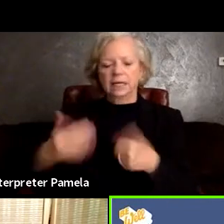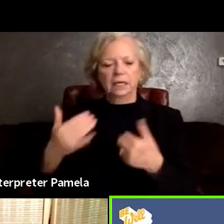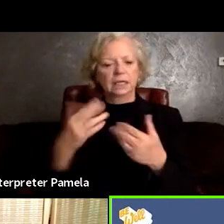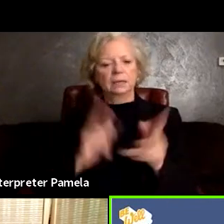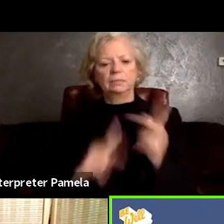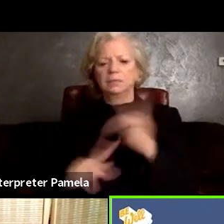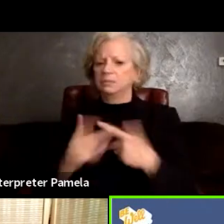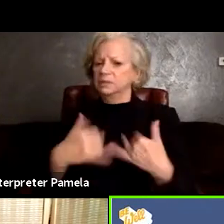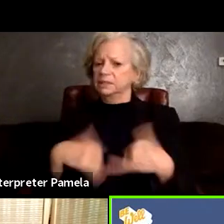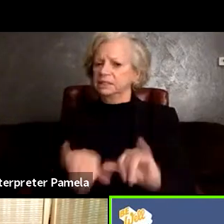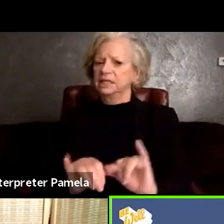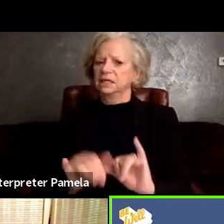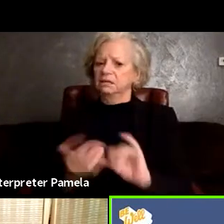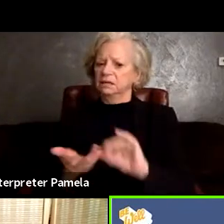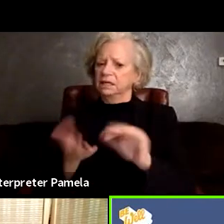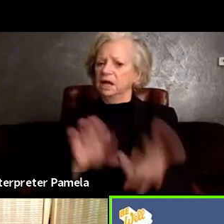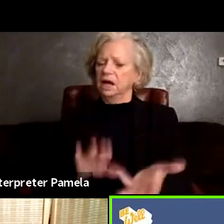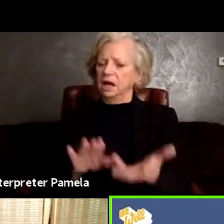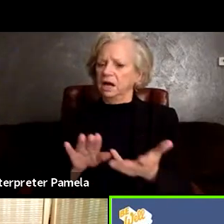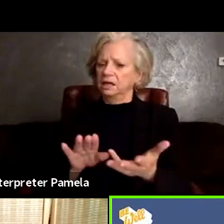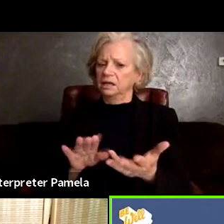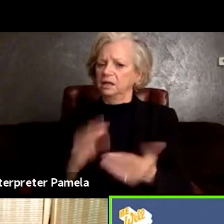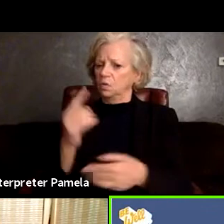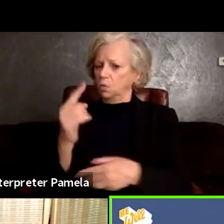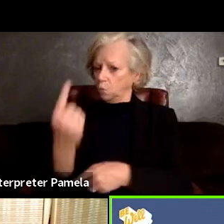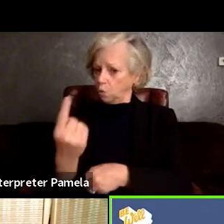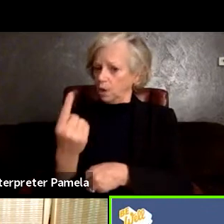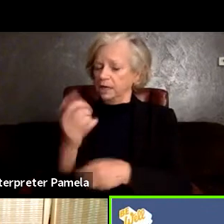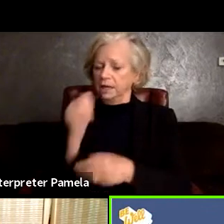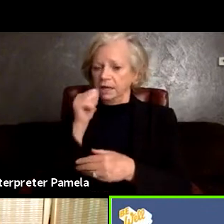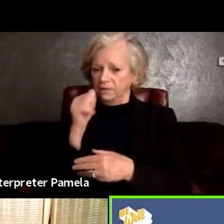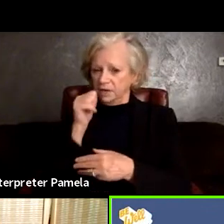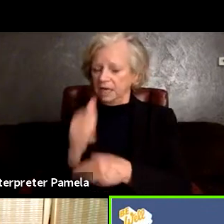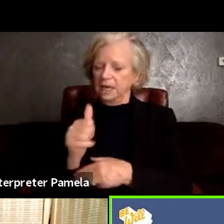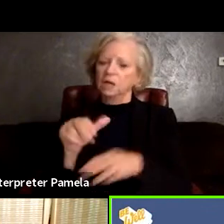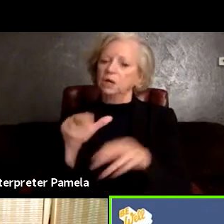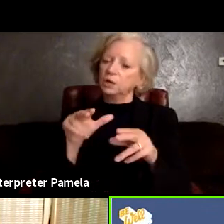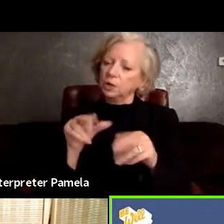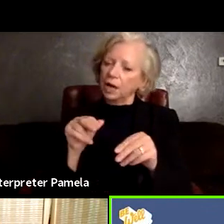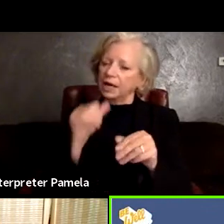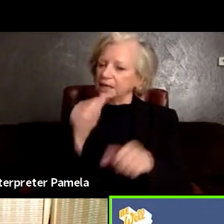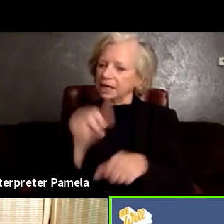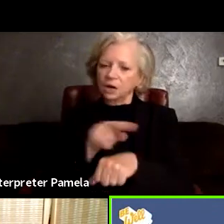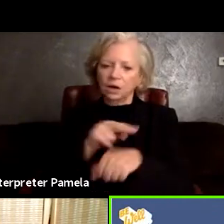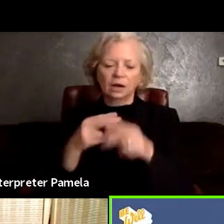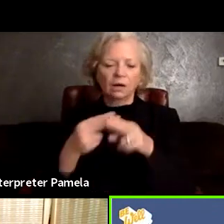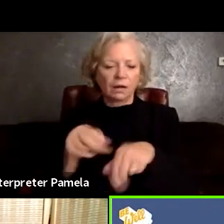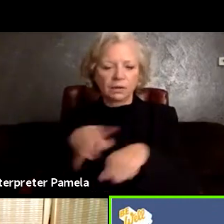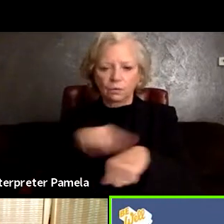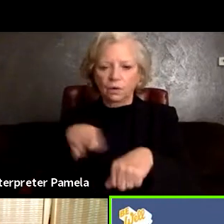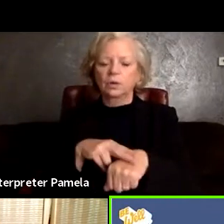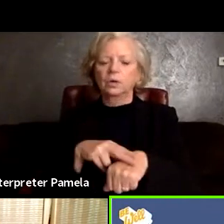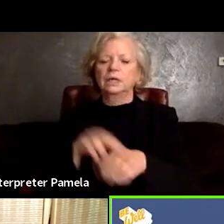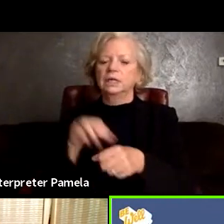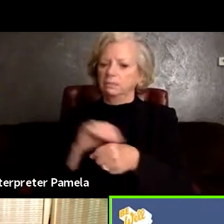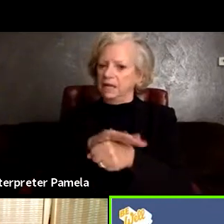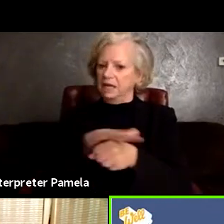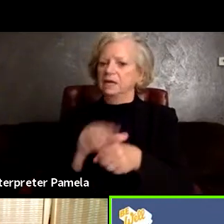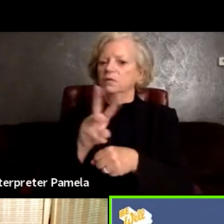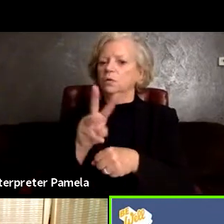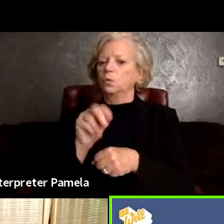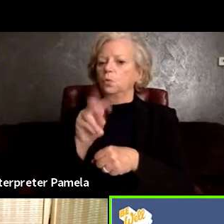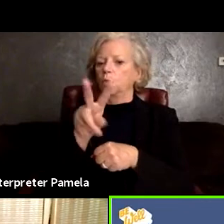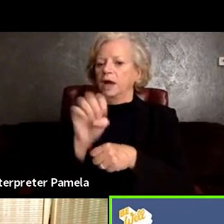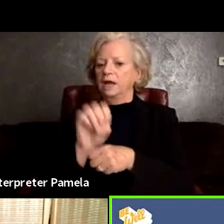a day. So this is not the new normal yet. This is still pandemic wave. But I think we are going to get to